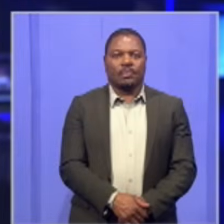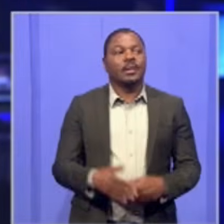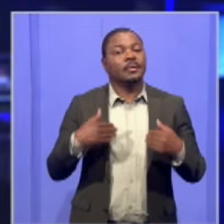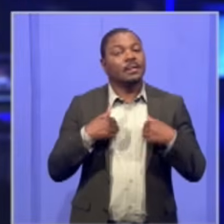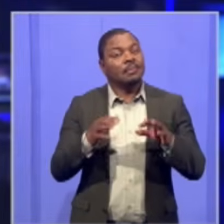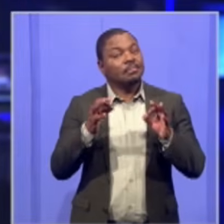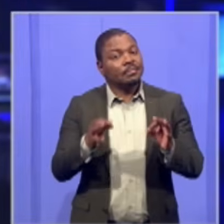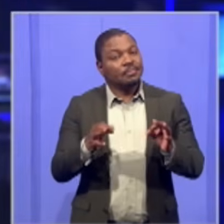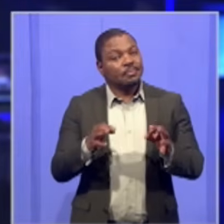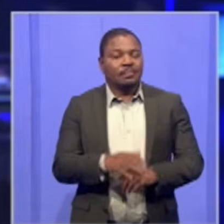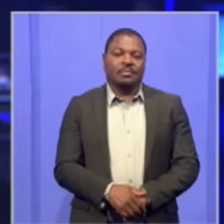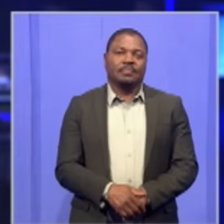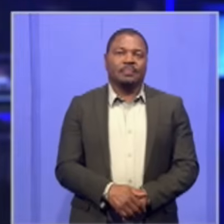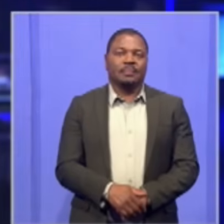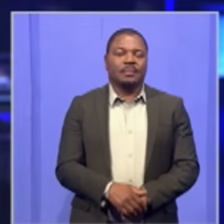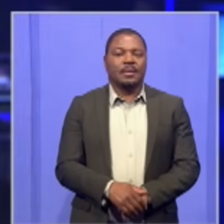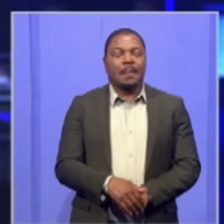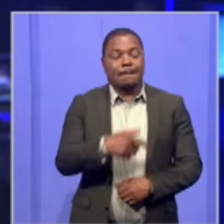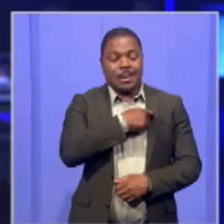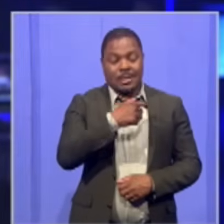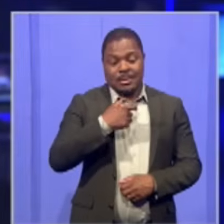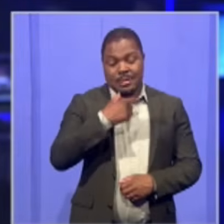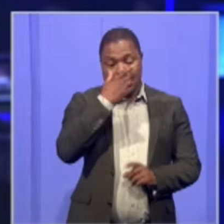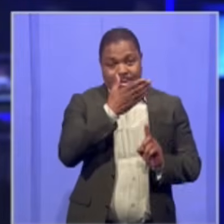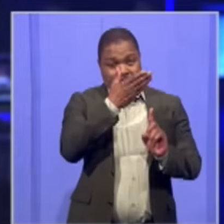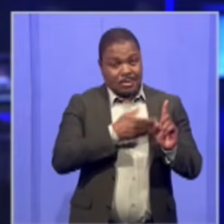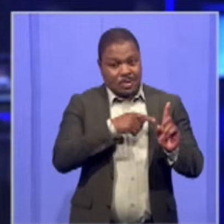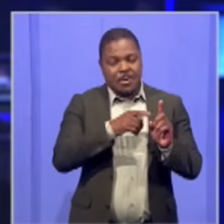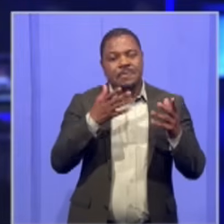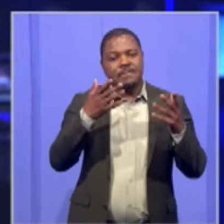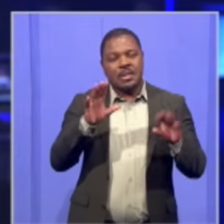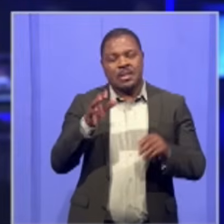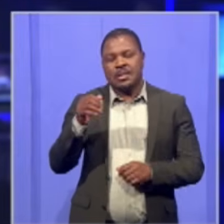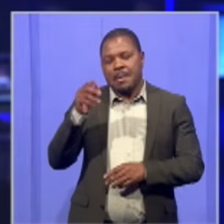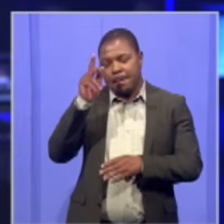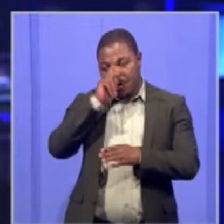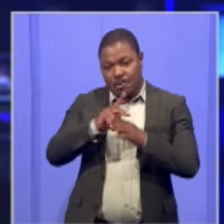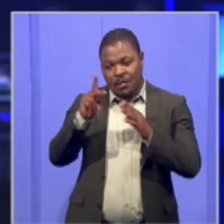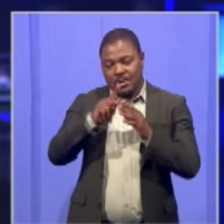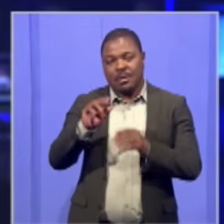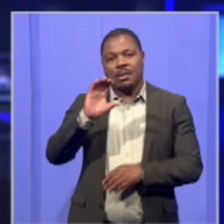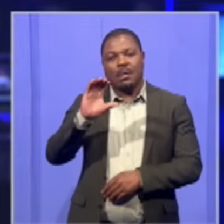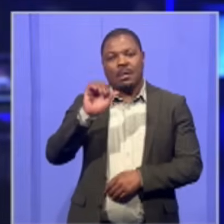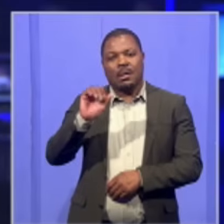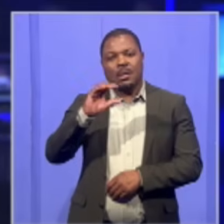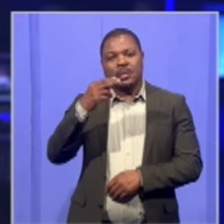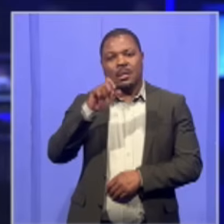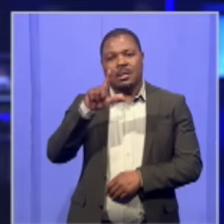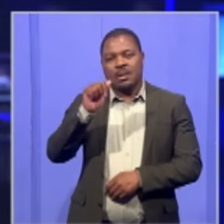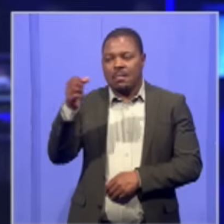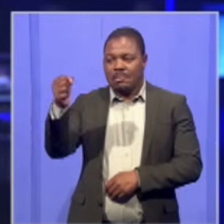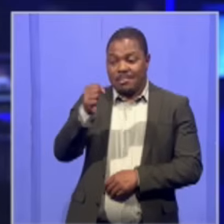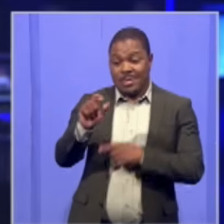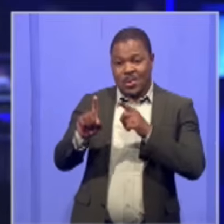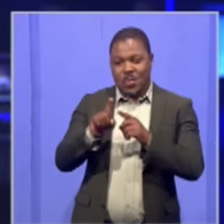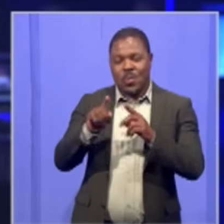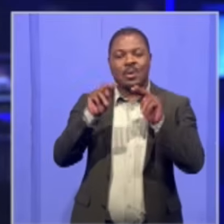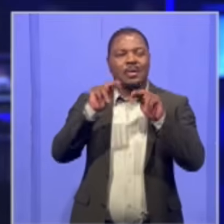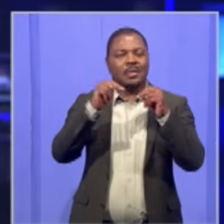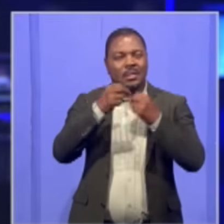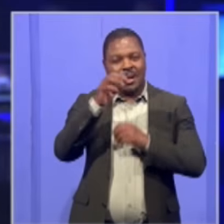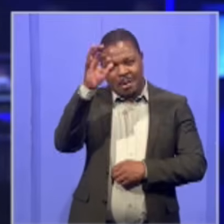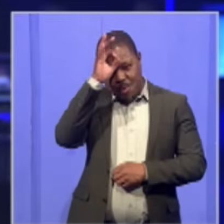Tsona re di thakgola semmuso jwalo ka ditaba tse re Mopresidente Cyril Ramaphosa o thontse Professor Firoz Kachaliya ho ba letona la naha la sepolesa nakong